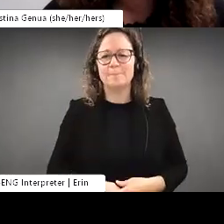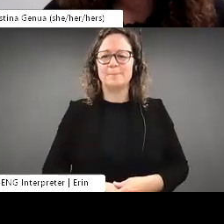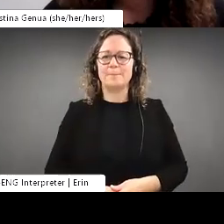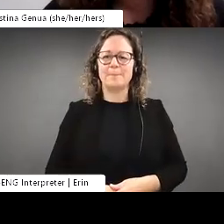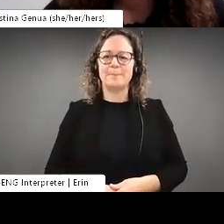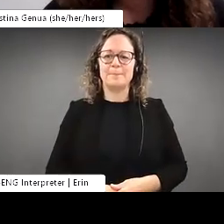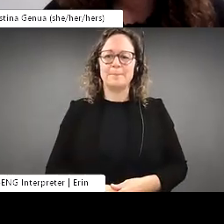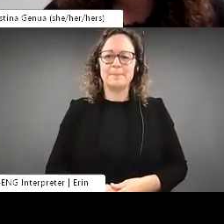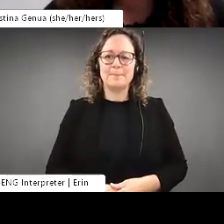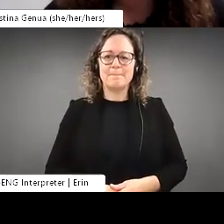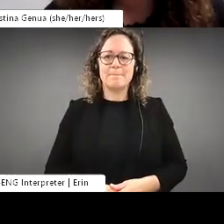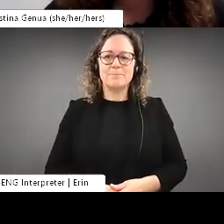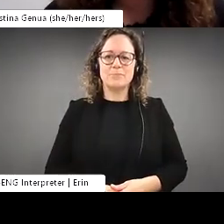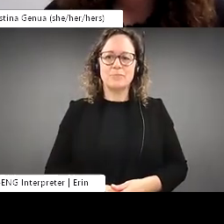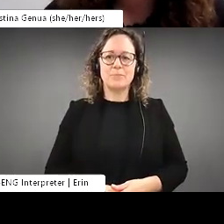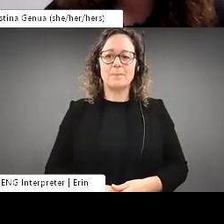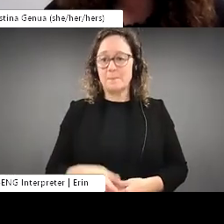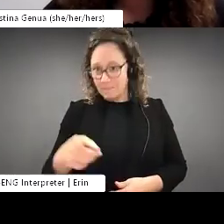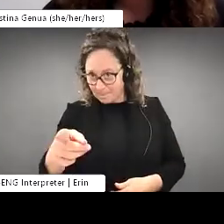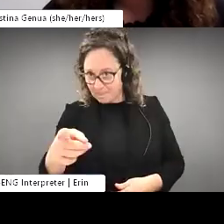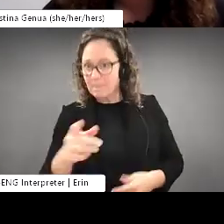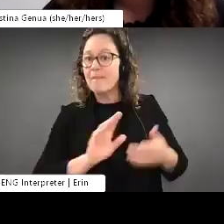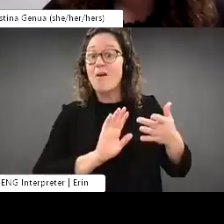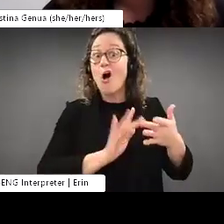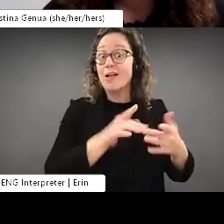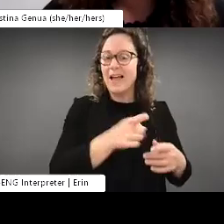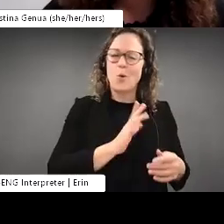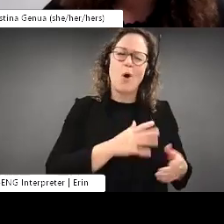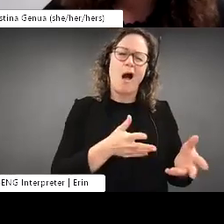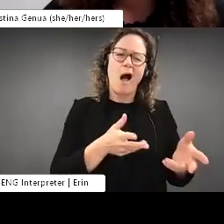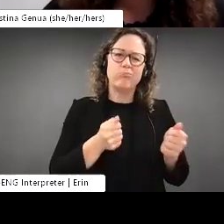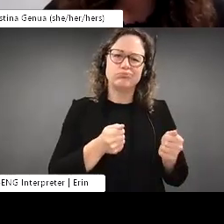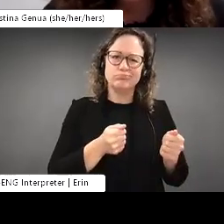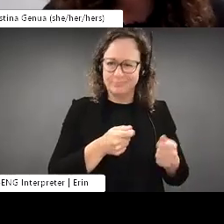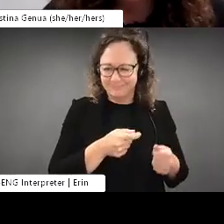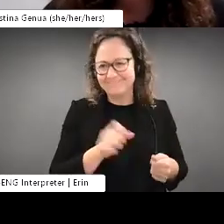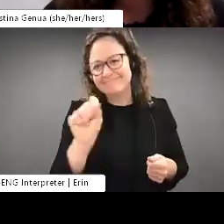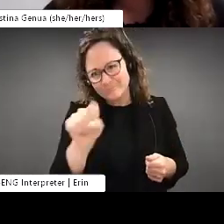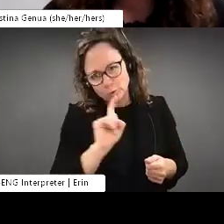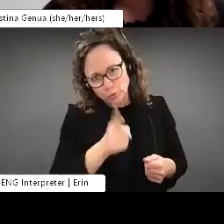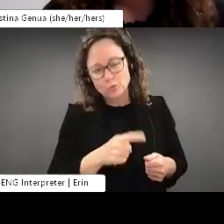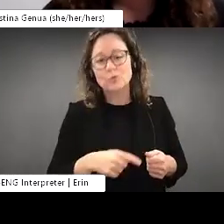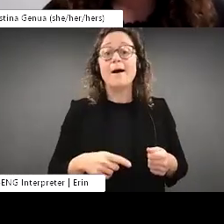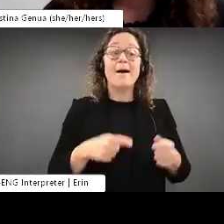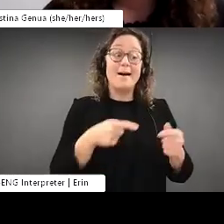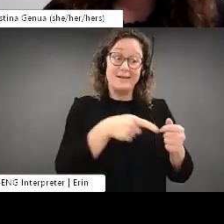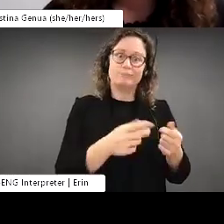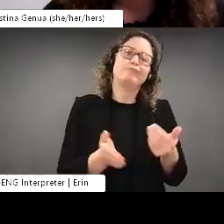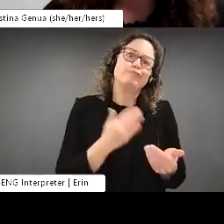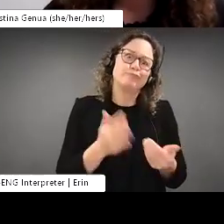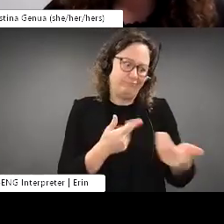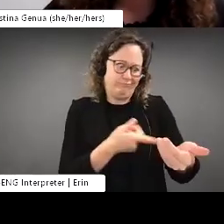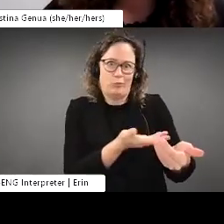Yep. So it can be faster online. Um, it is more convenient online. But as